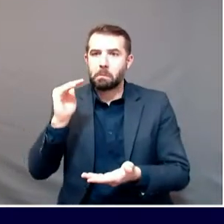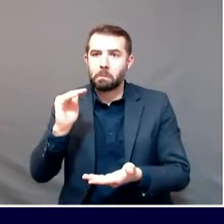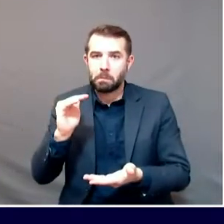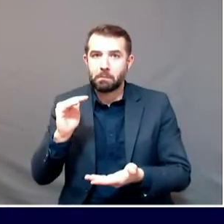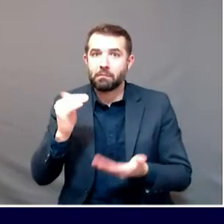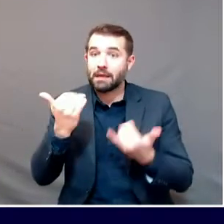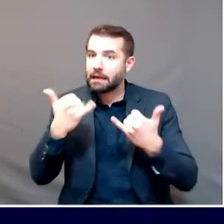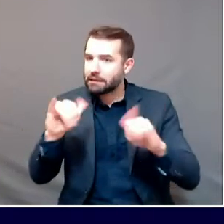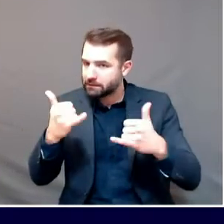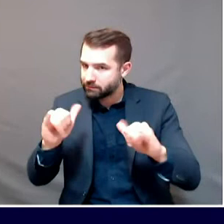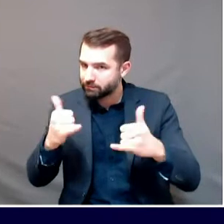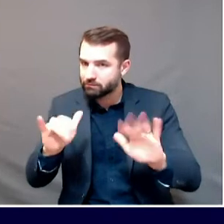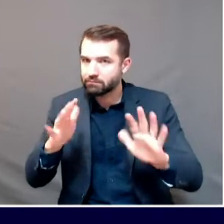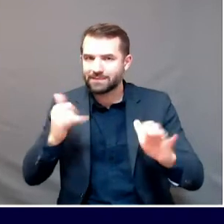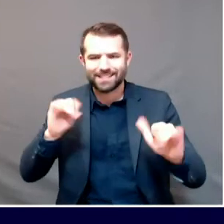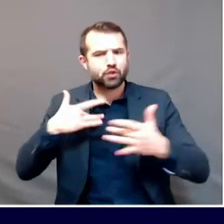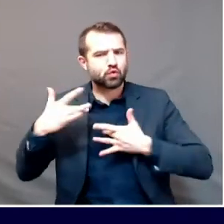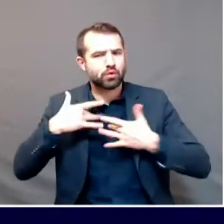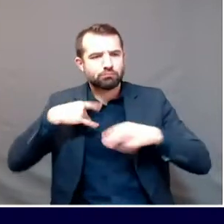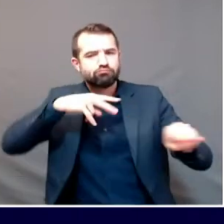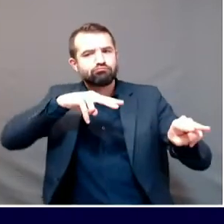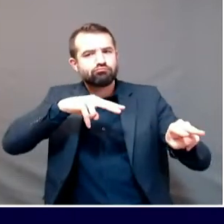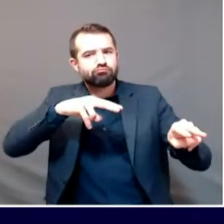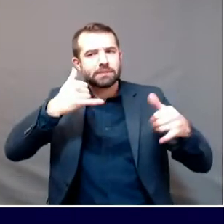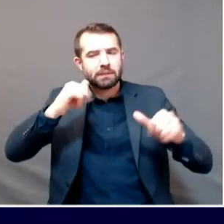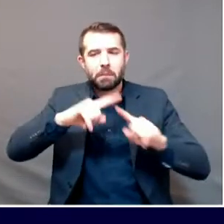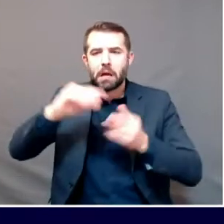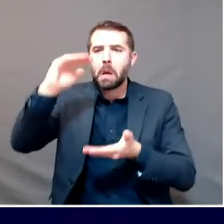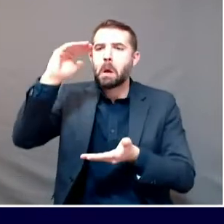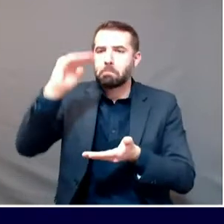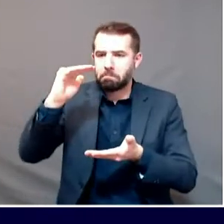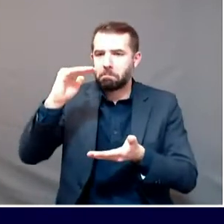turn next over to Dustin from New England Cable News.